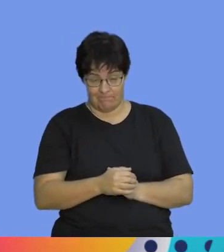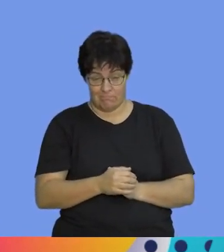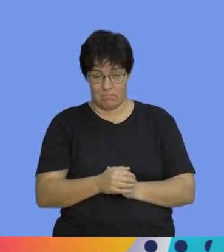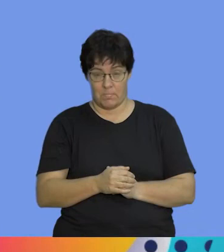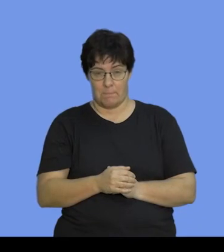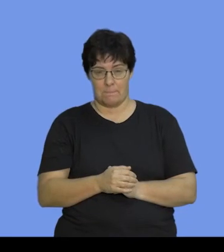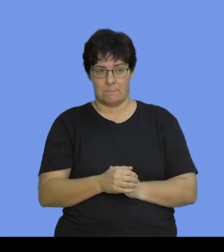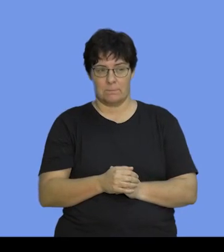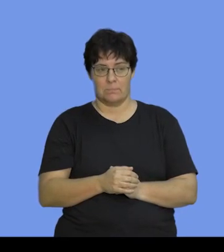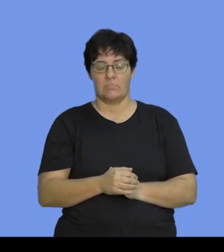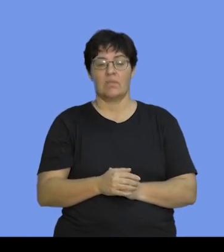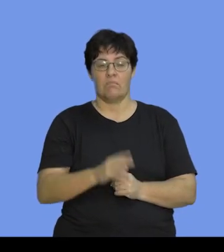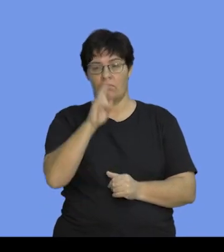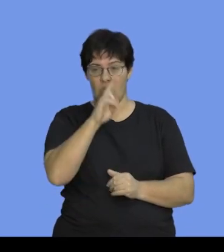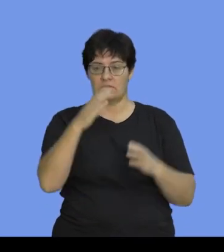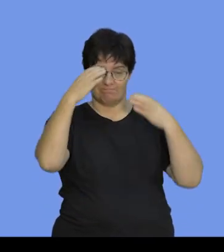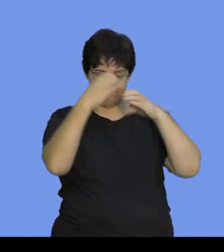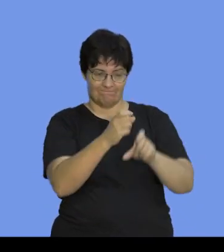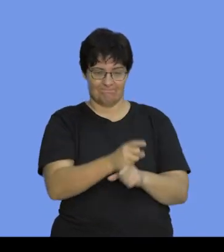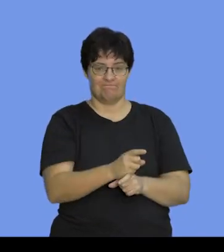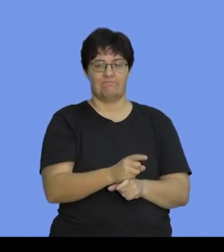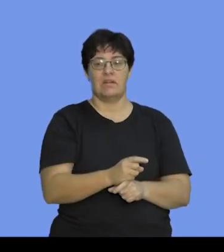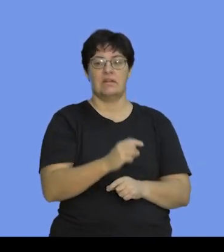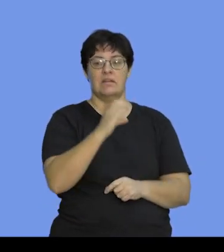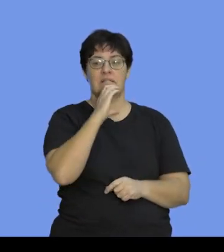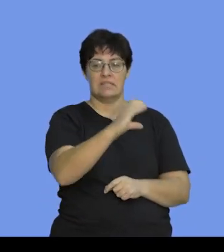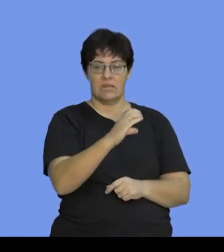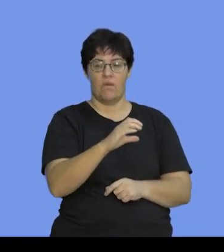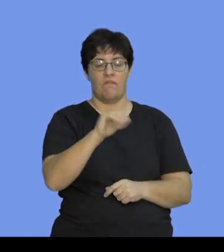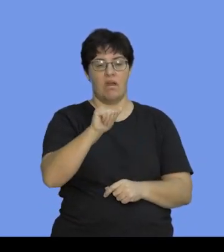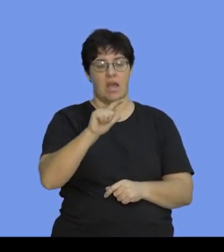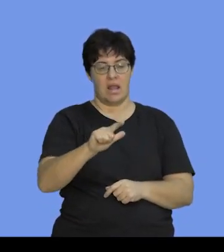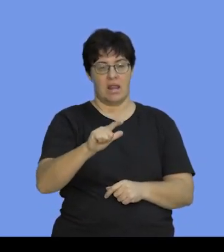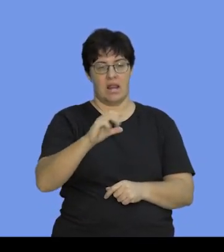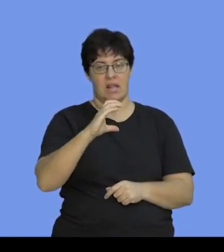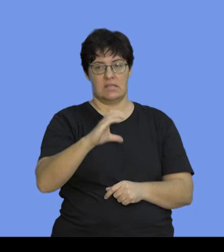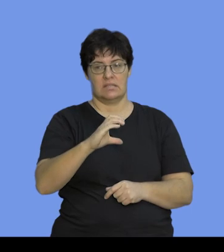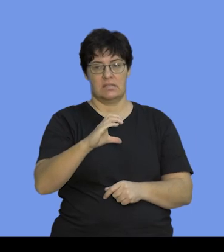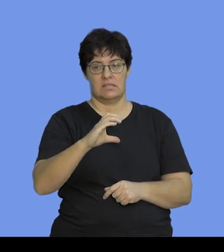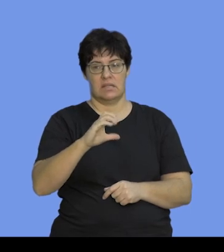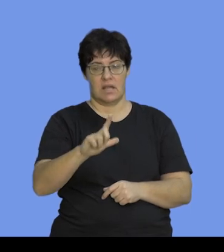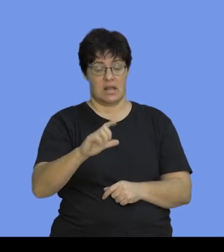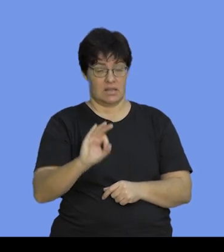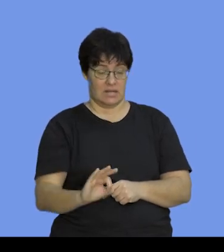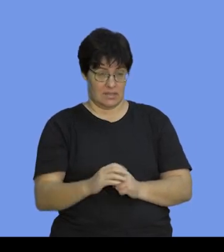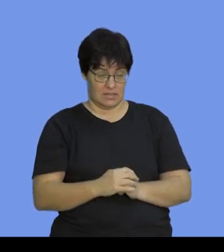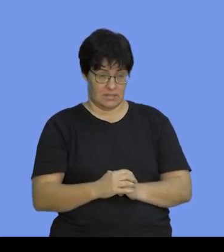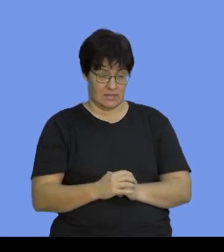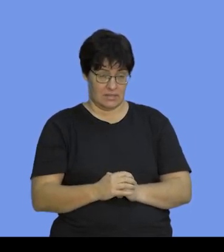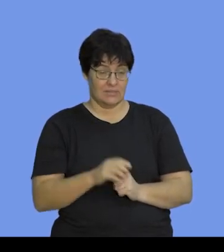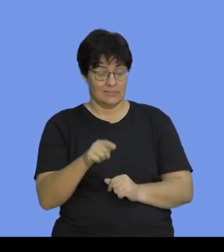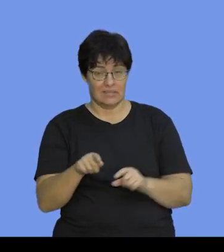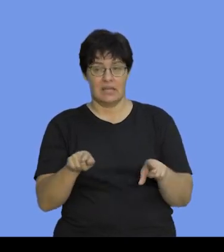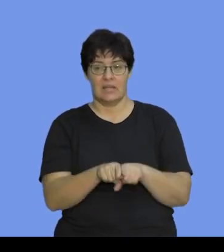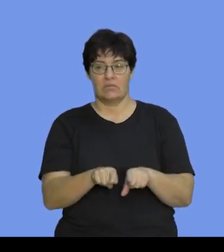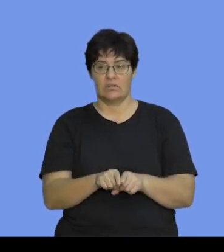Now, we are saying we are looking for the concentration of the chloride, okay, aluminium chloride, right, which